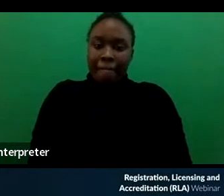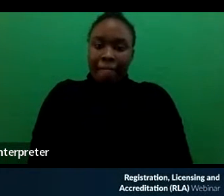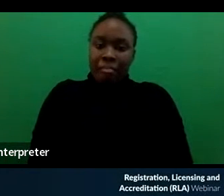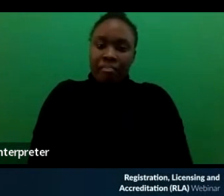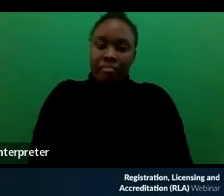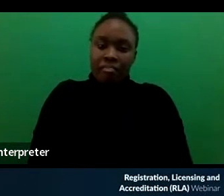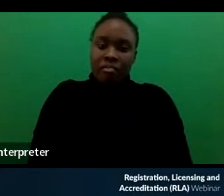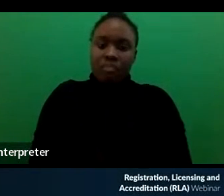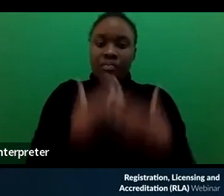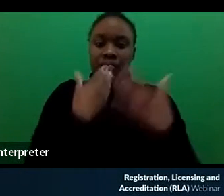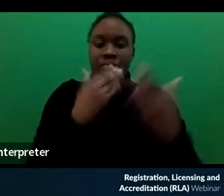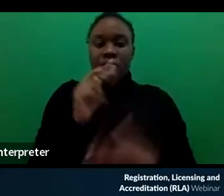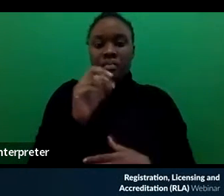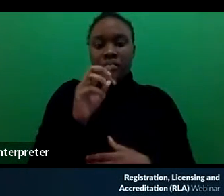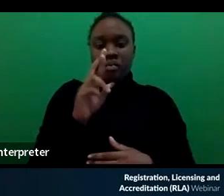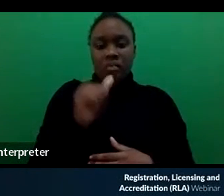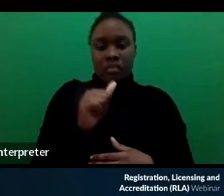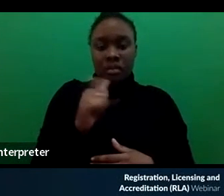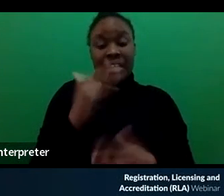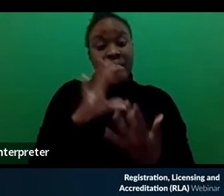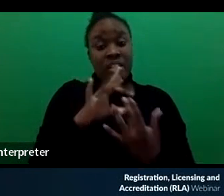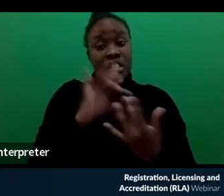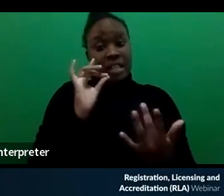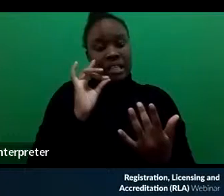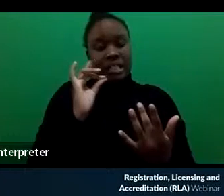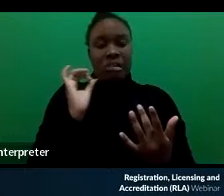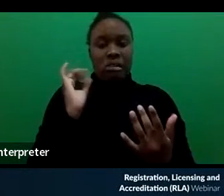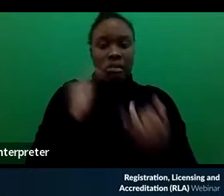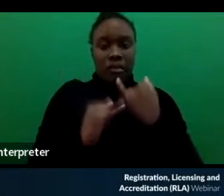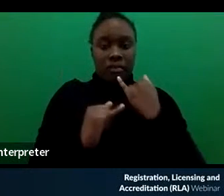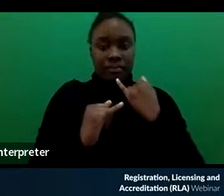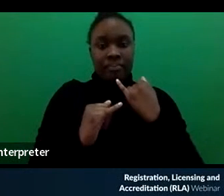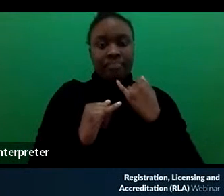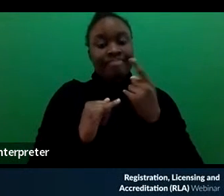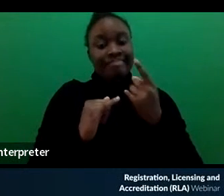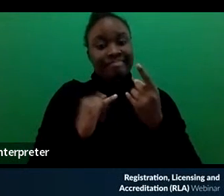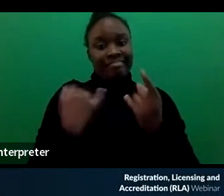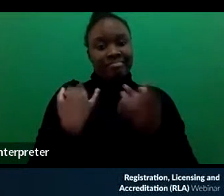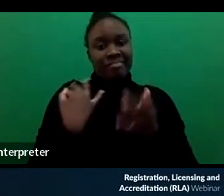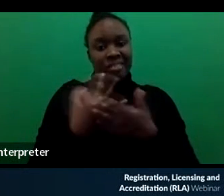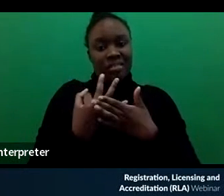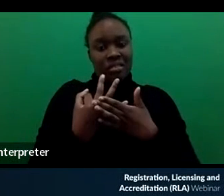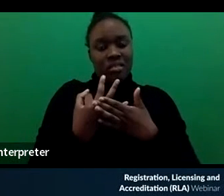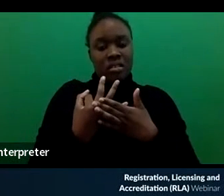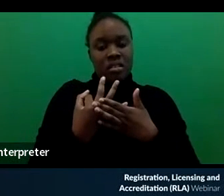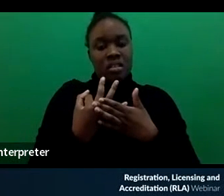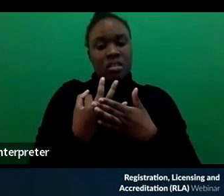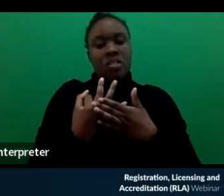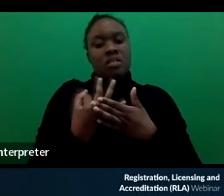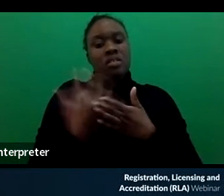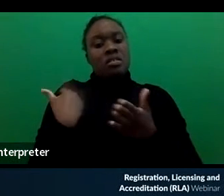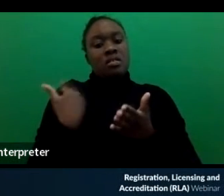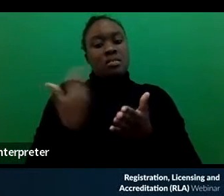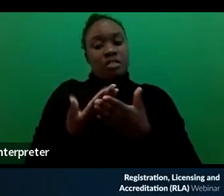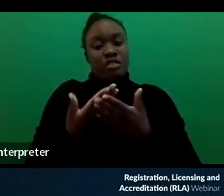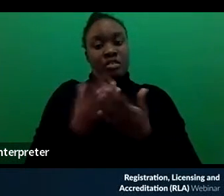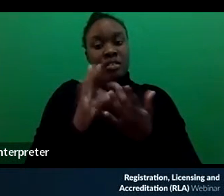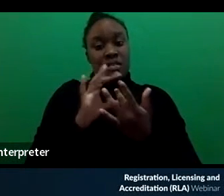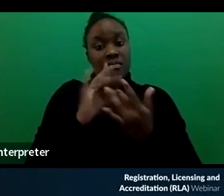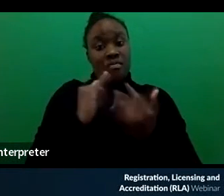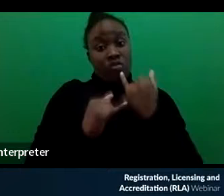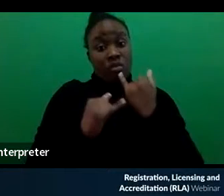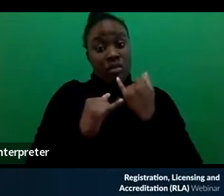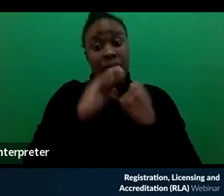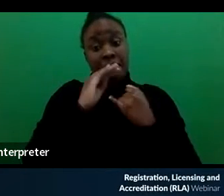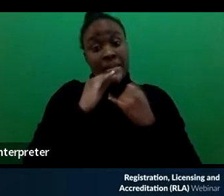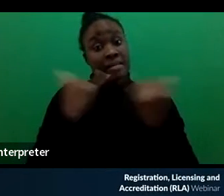Thank you, Nora. So if you've selected an application and you've selected it incorrectly, we have